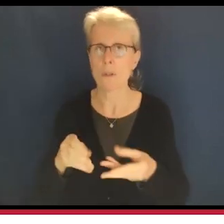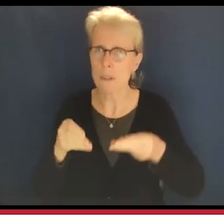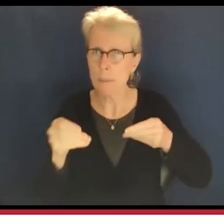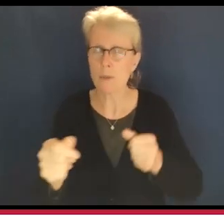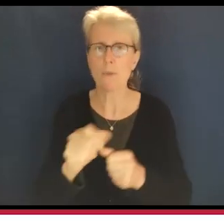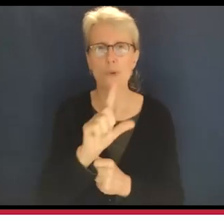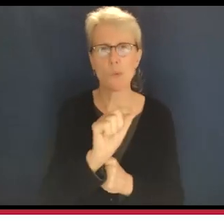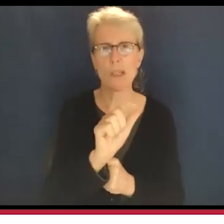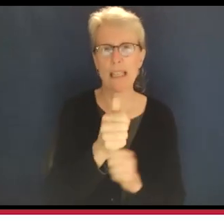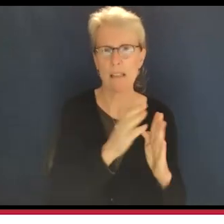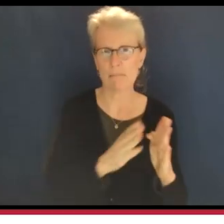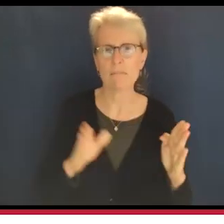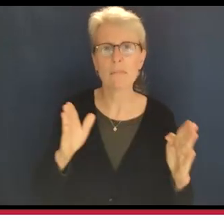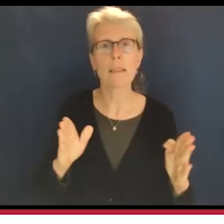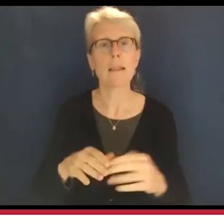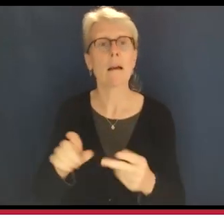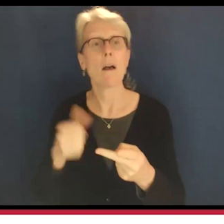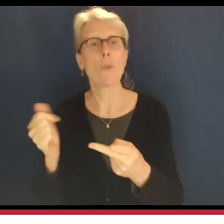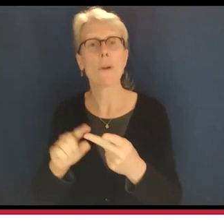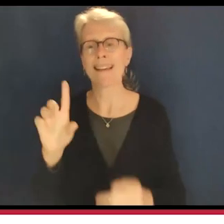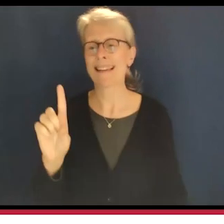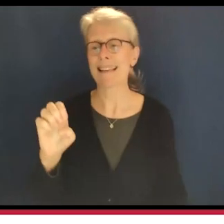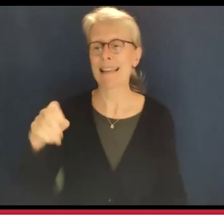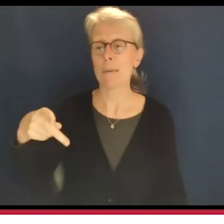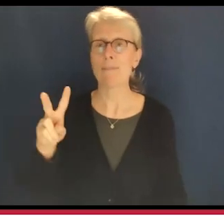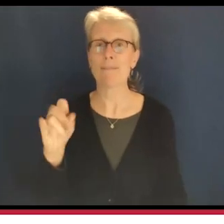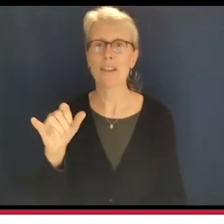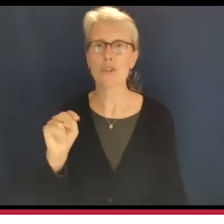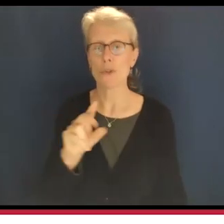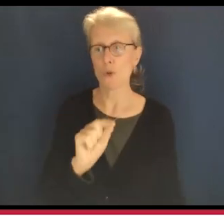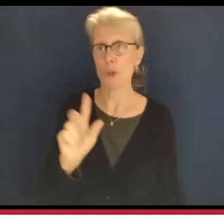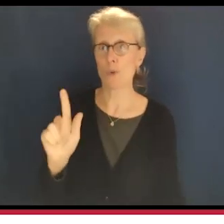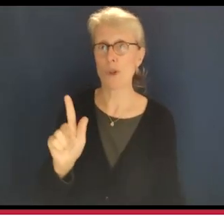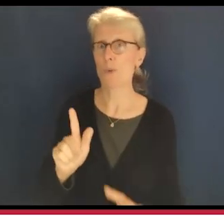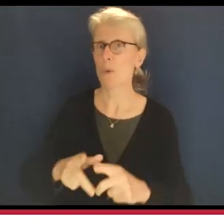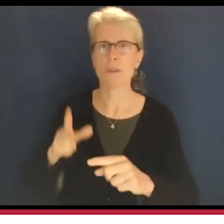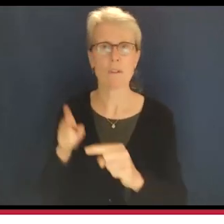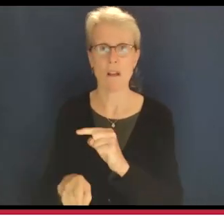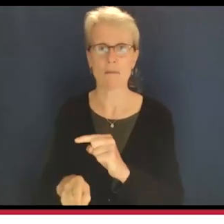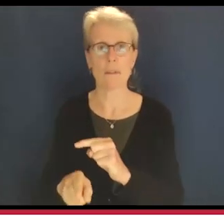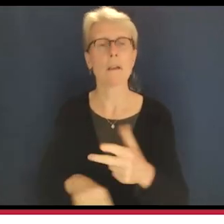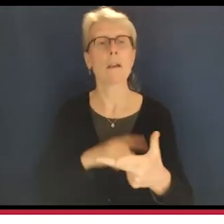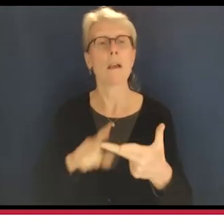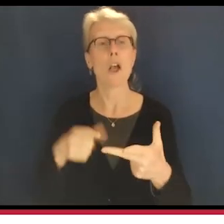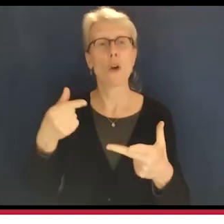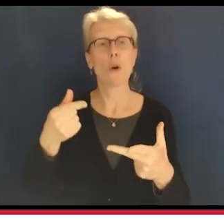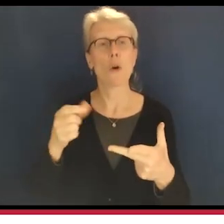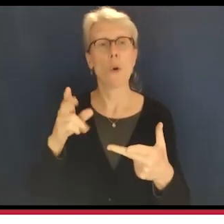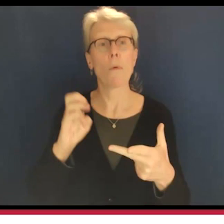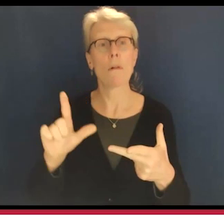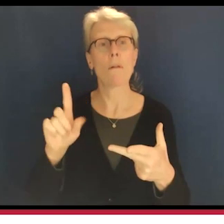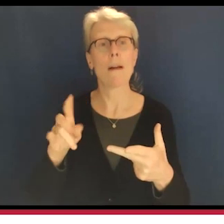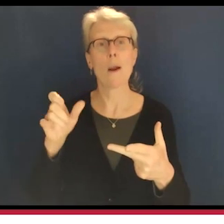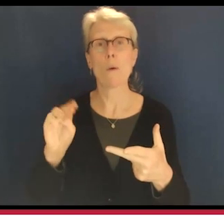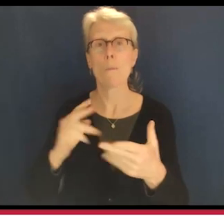Vision, which was prematurely curtailed in 2023. And the Global Virome Project, which has very large